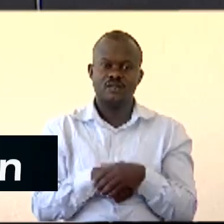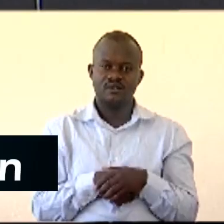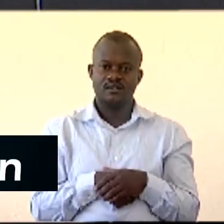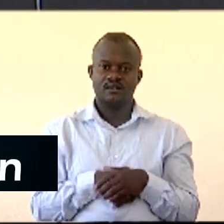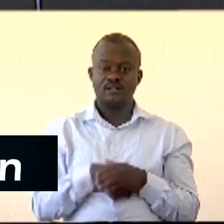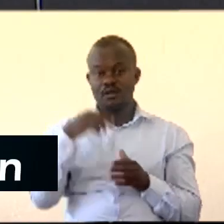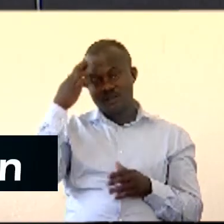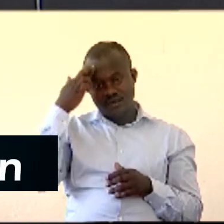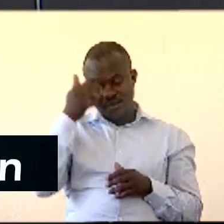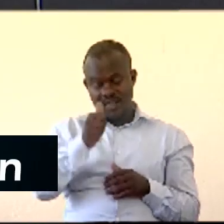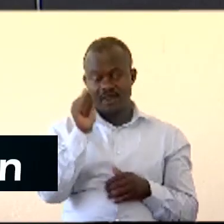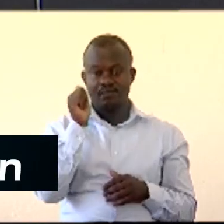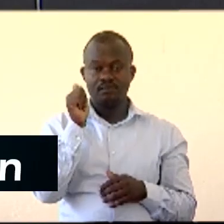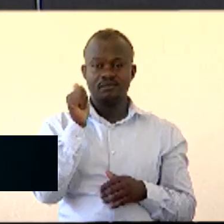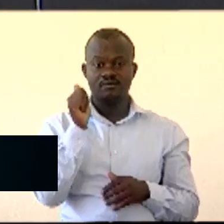You remember them?